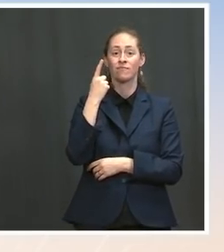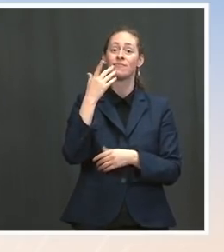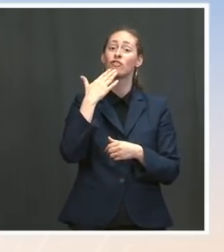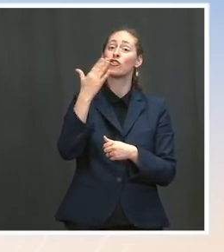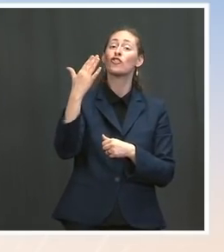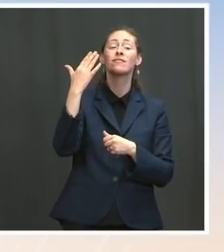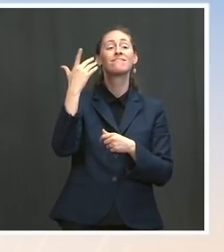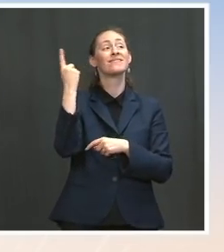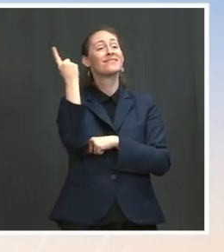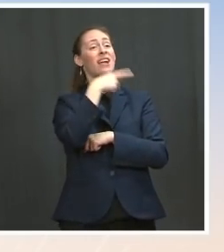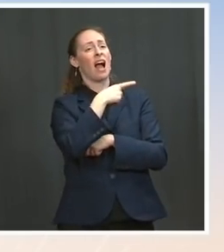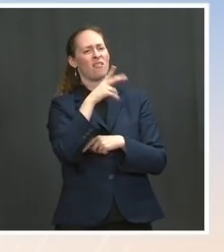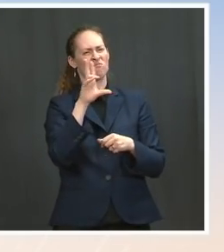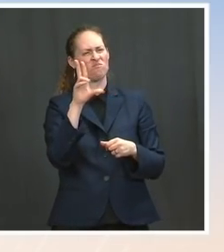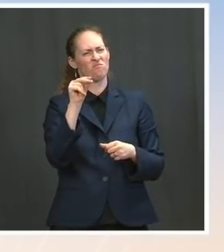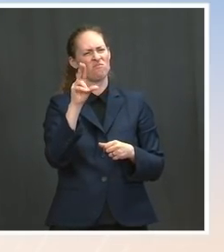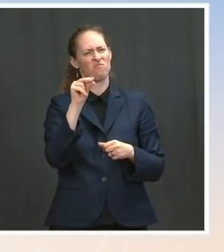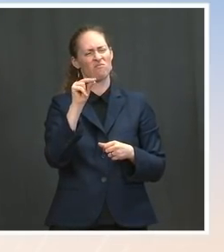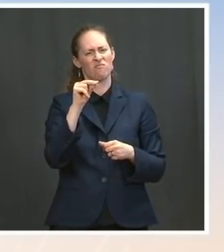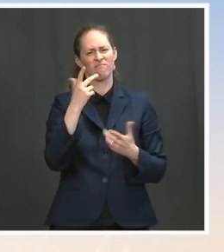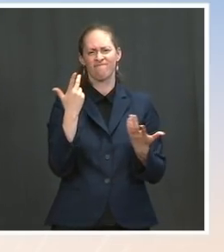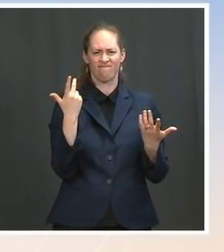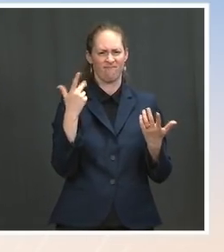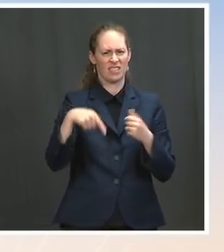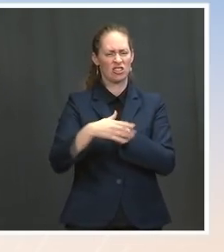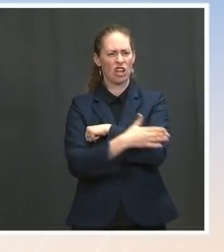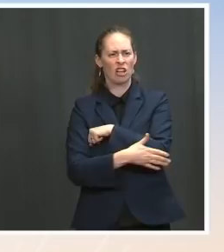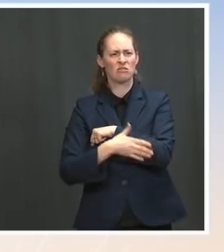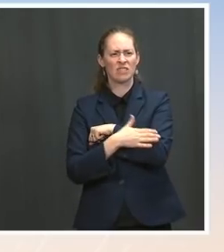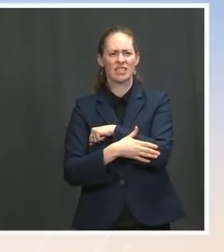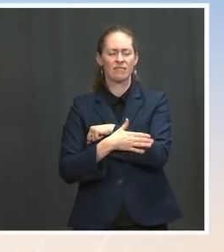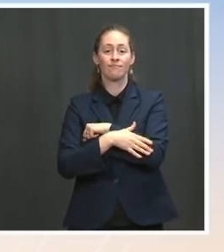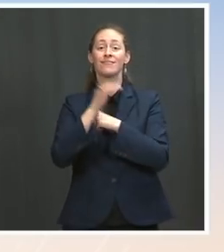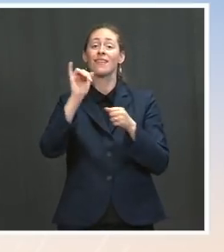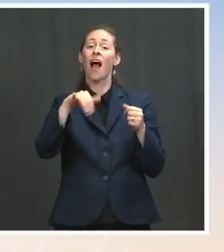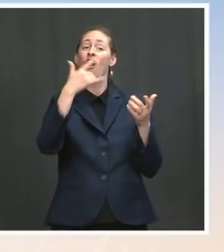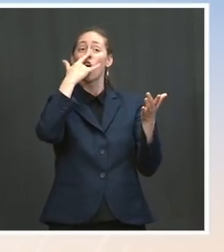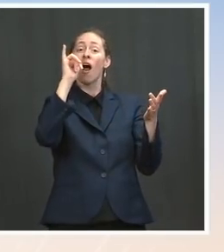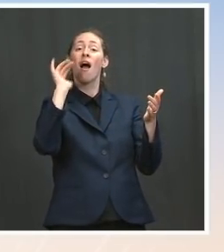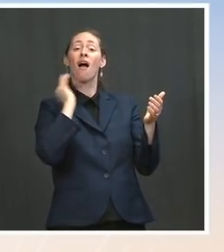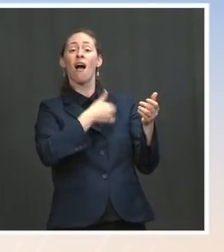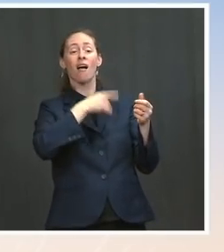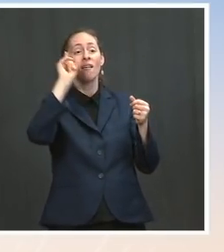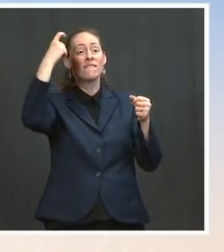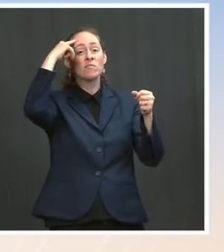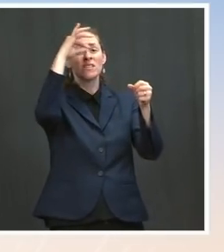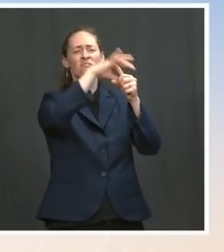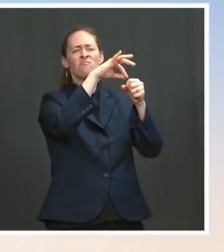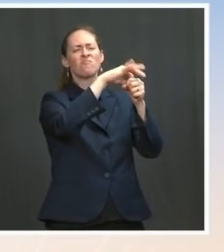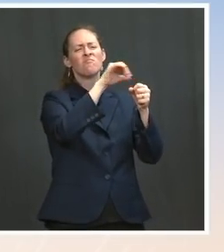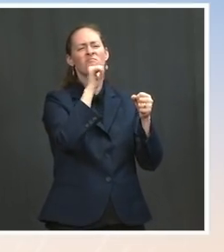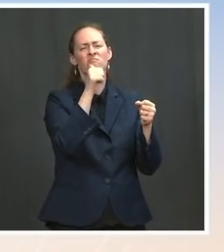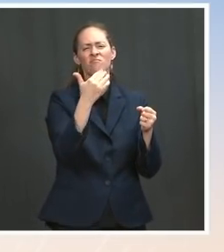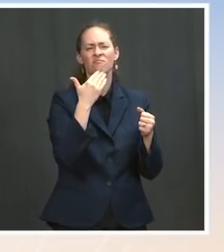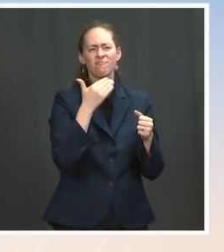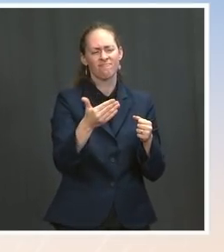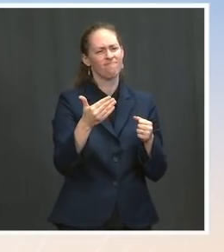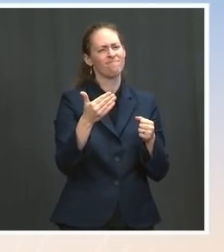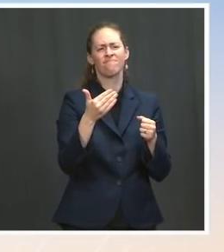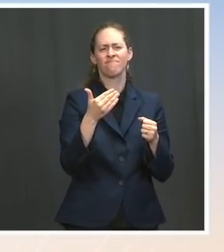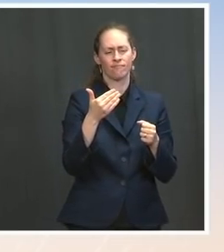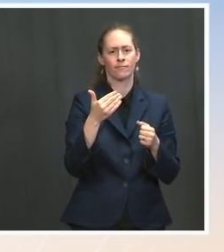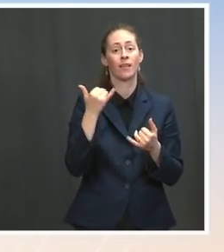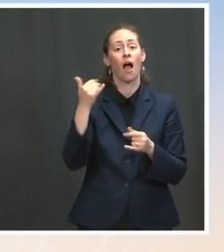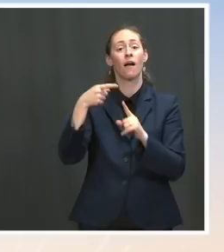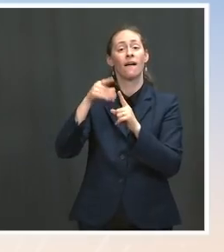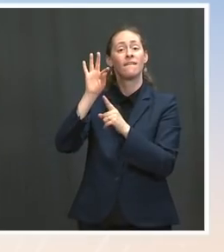what is possible in this country. In terms of his view of the filibuster, you know, again, his position has not changed on